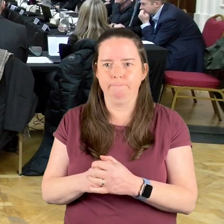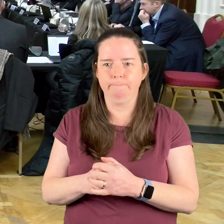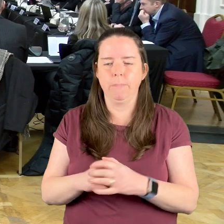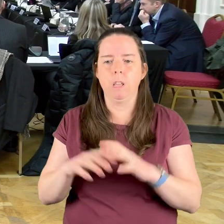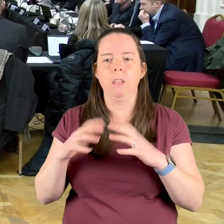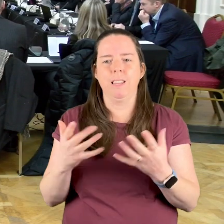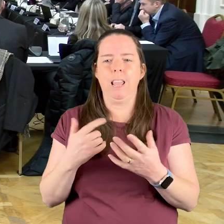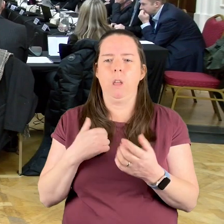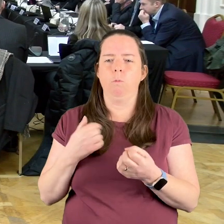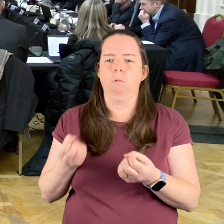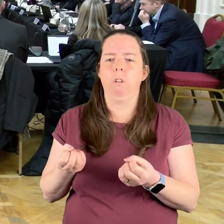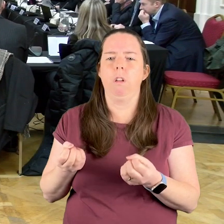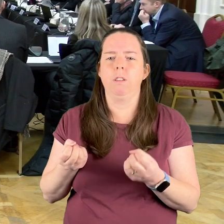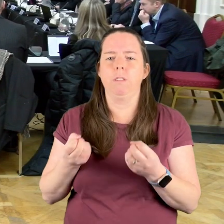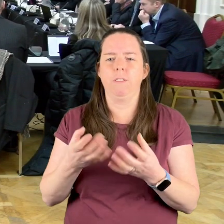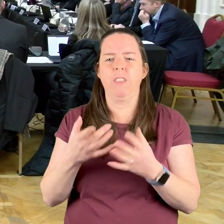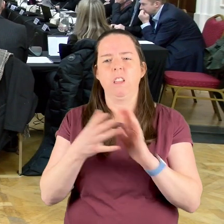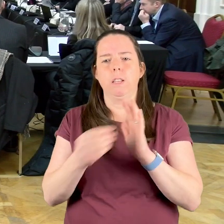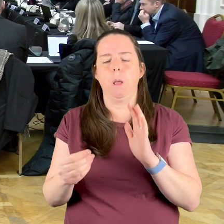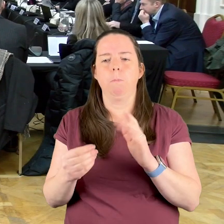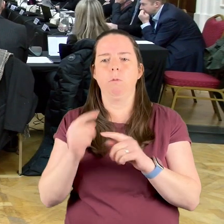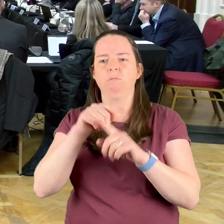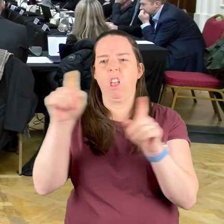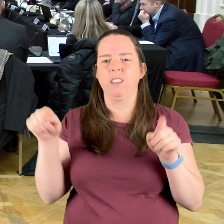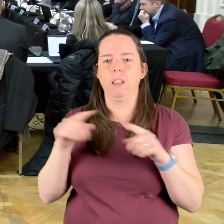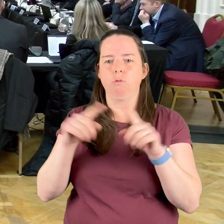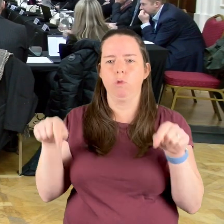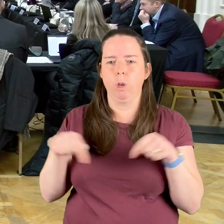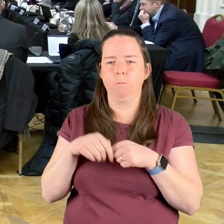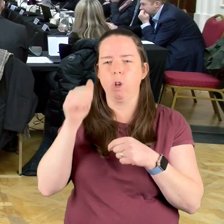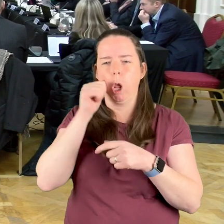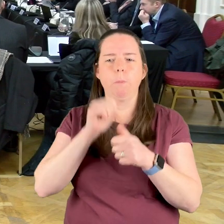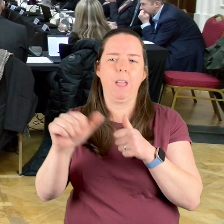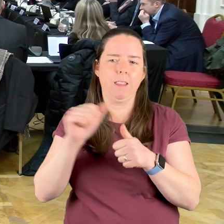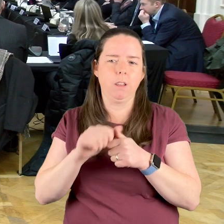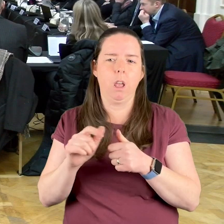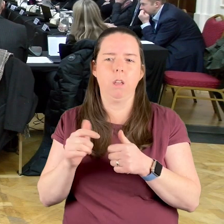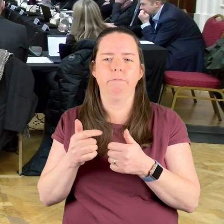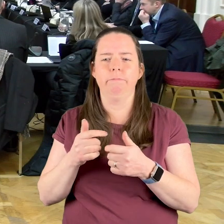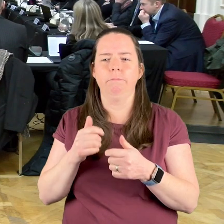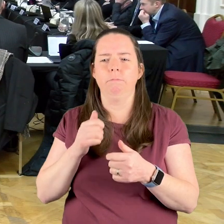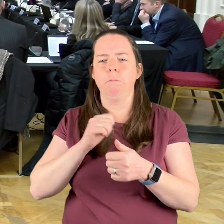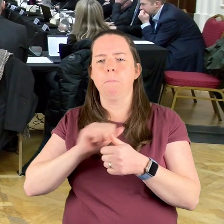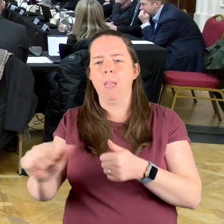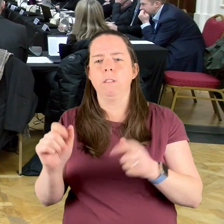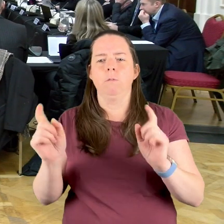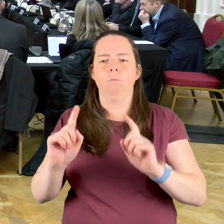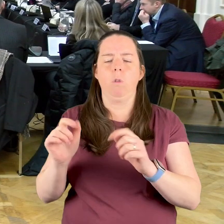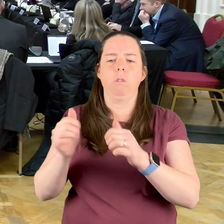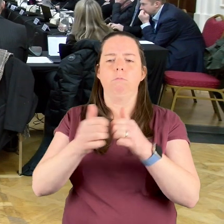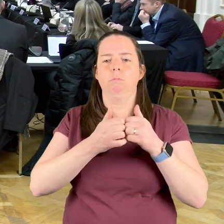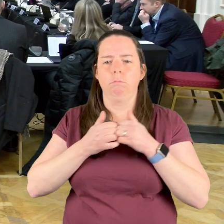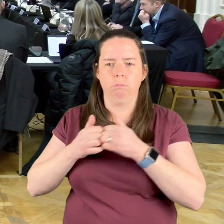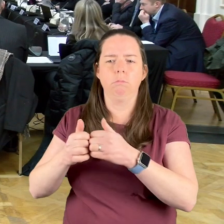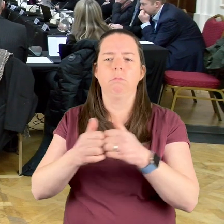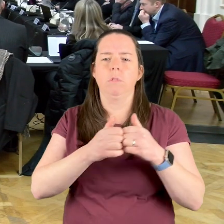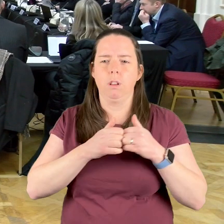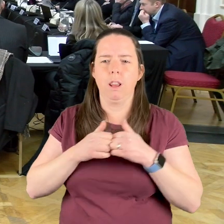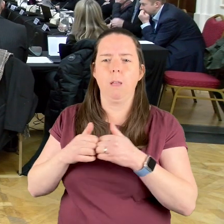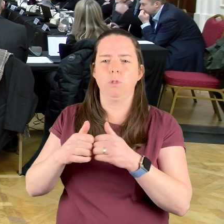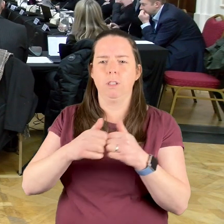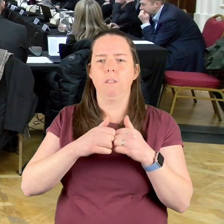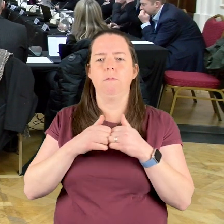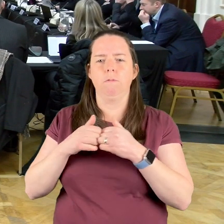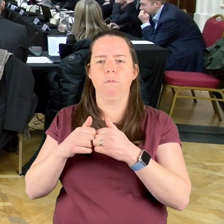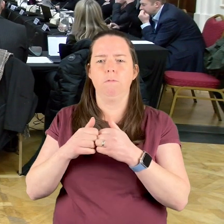Now, I give that as an example. Others in this room will know much better what those best bits of collaborative infrastructure are. But